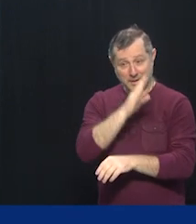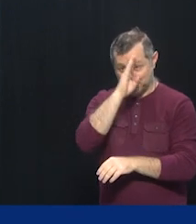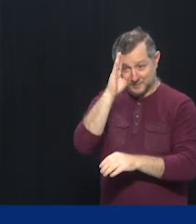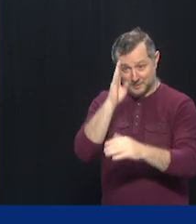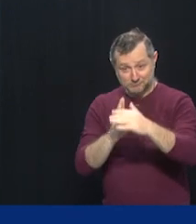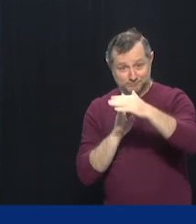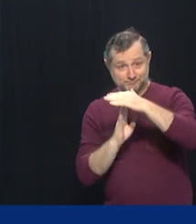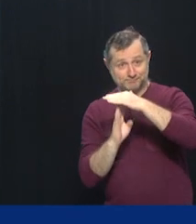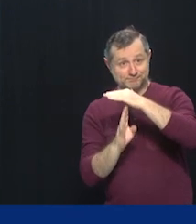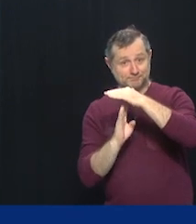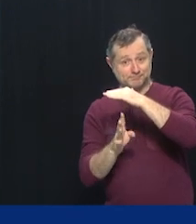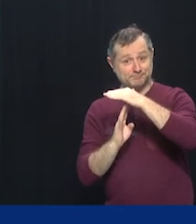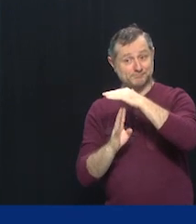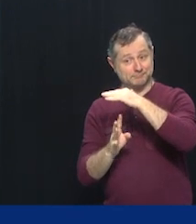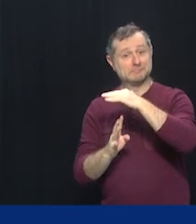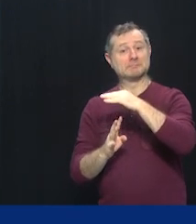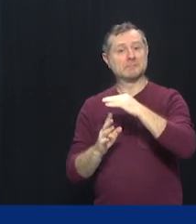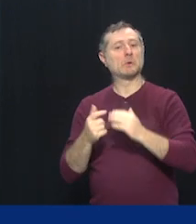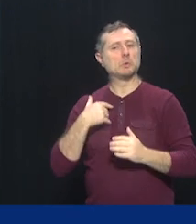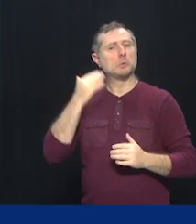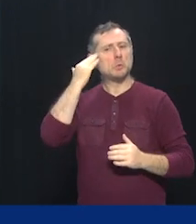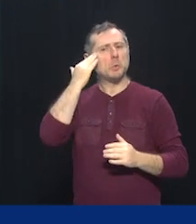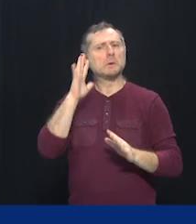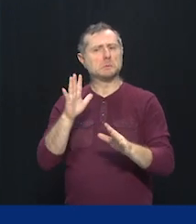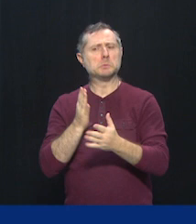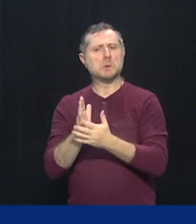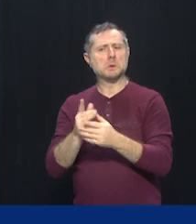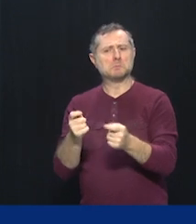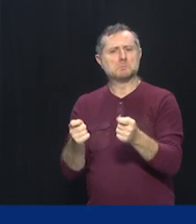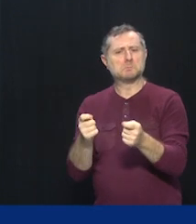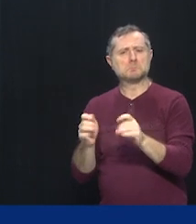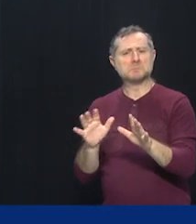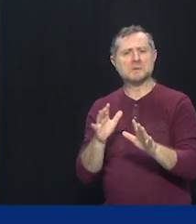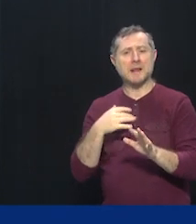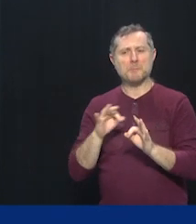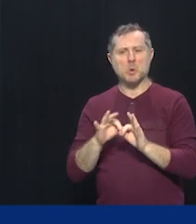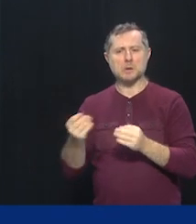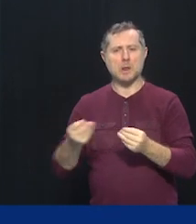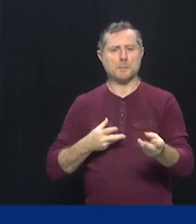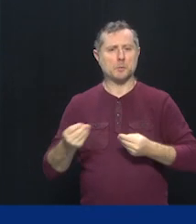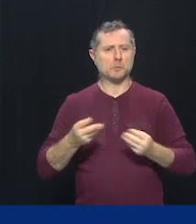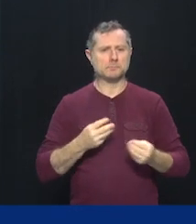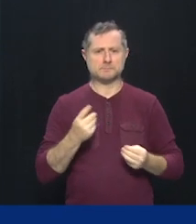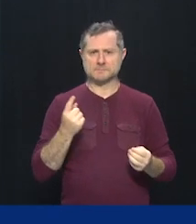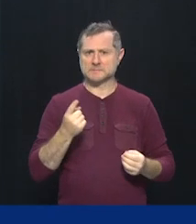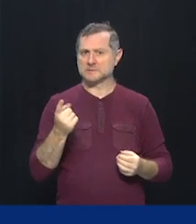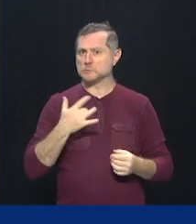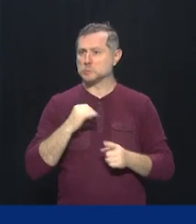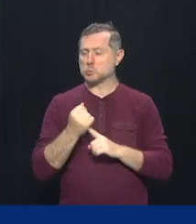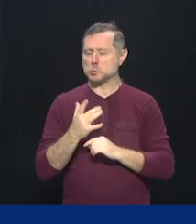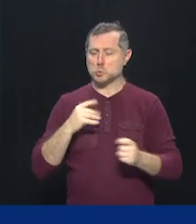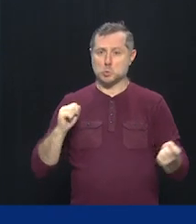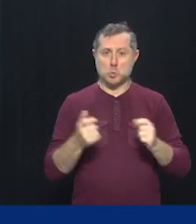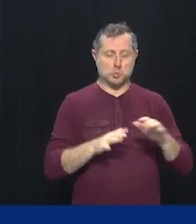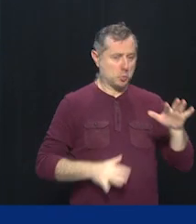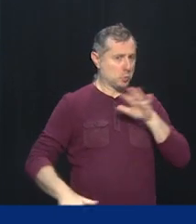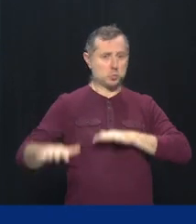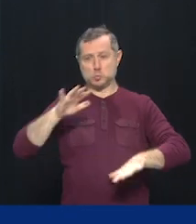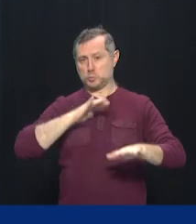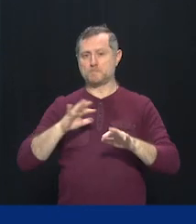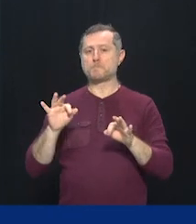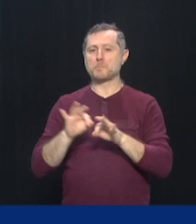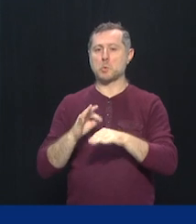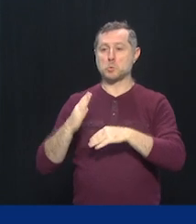world, you know we're okay there right now. We are, and you'll let me know if we're not, and you'll see the early warning signs. But from my conversations with you, our